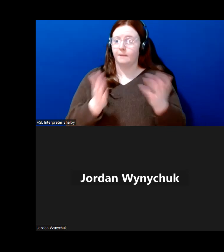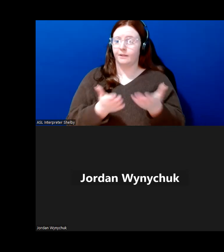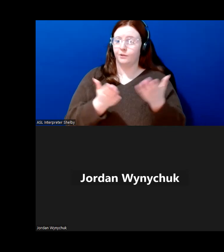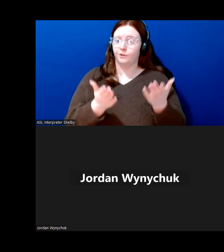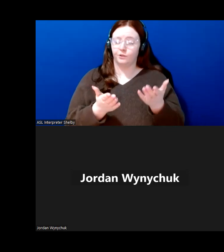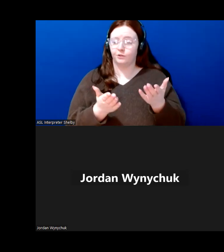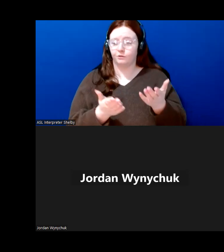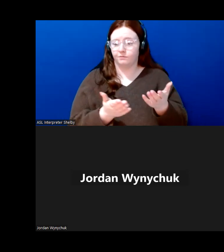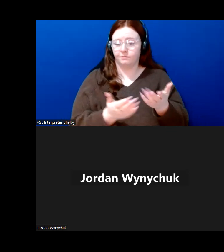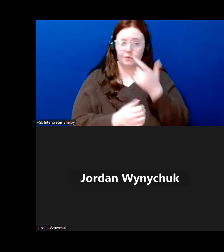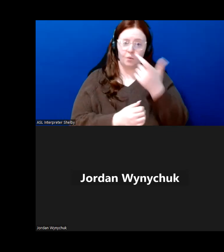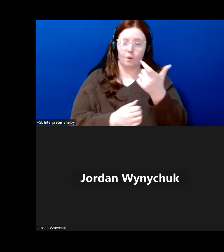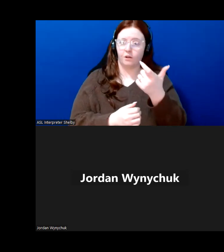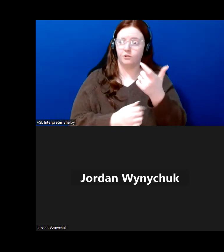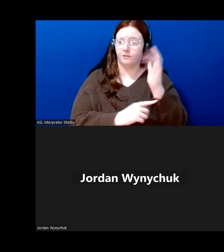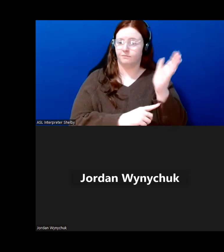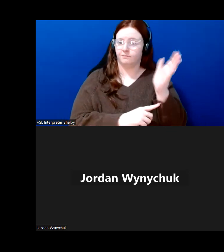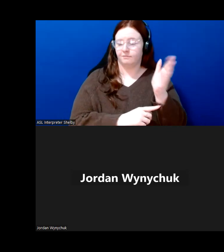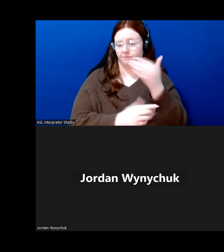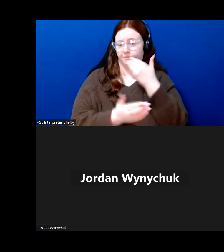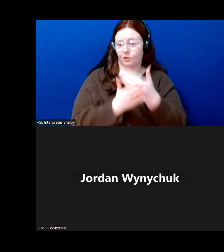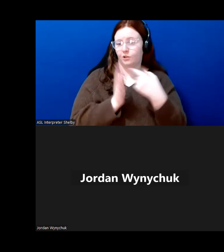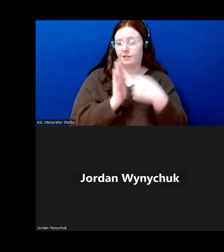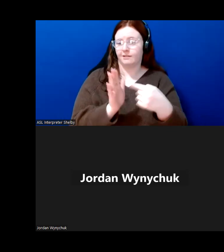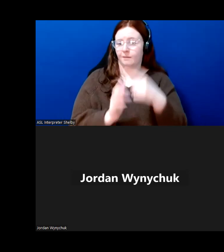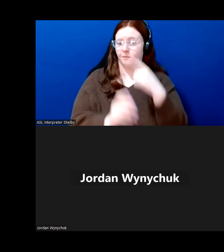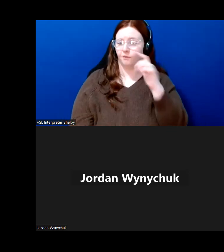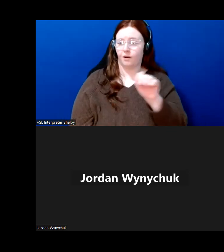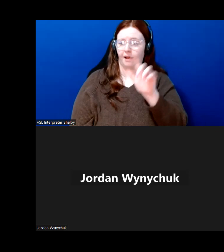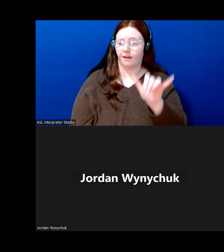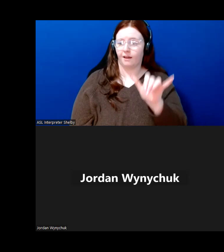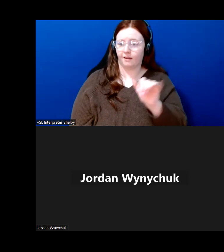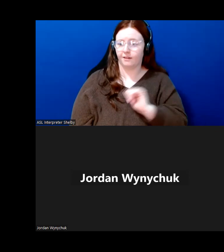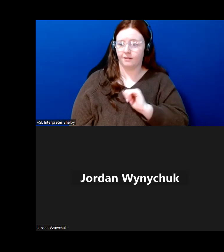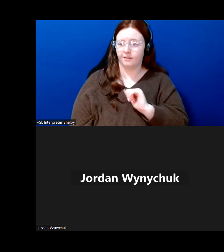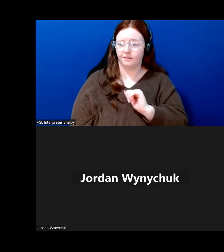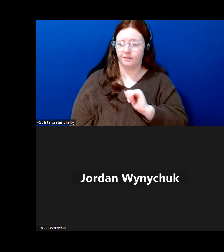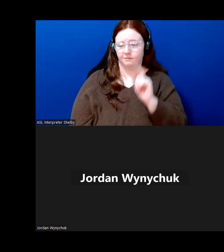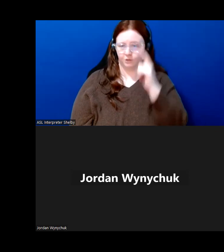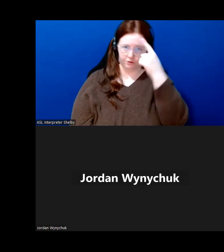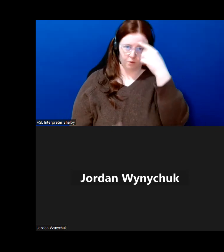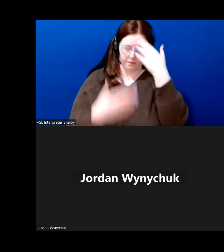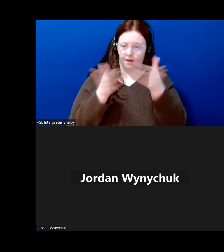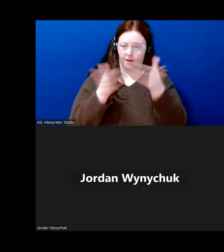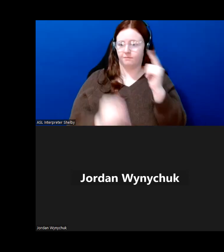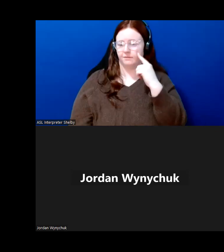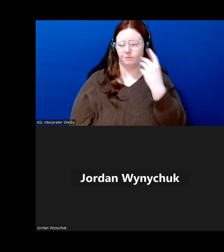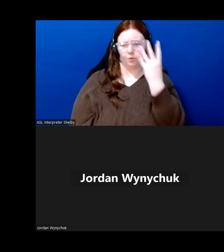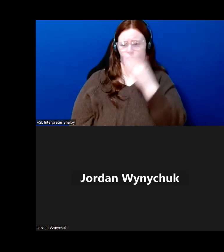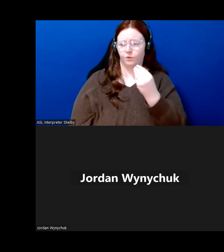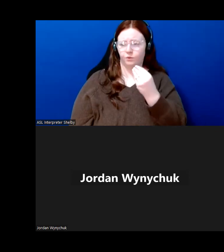best examples of being an ally and just having an open mind. I think is really beautiful and can